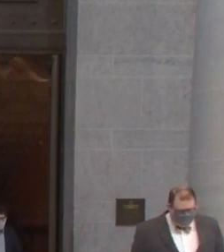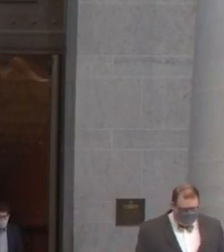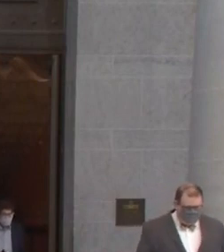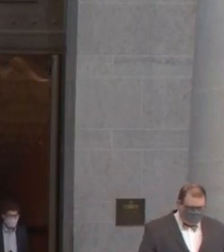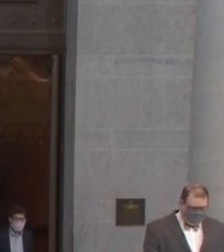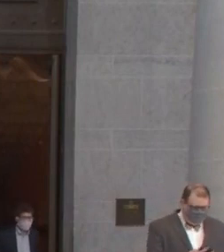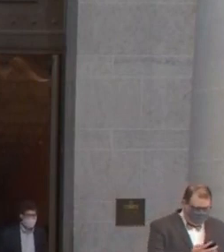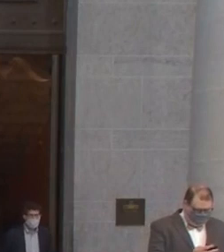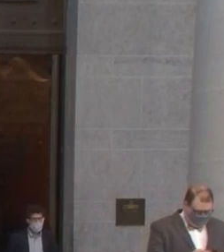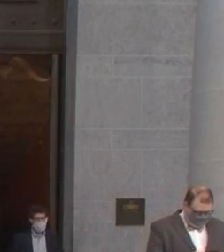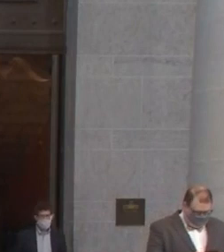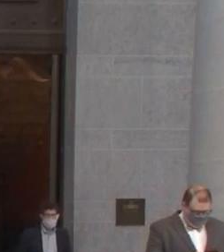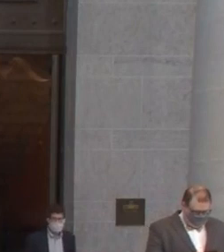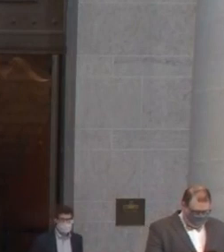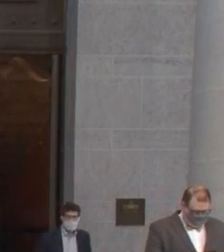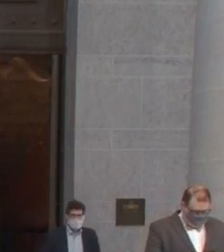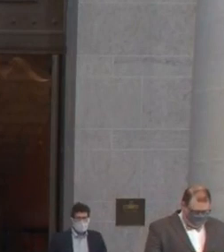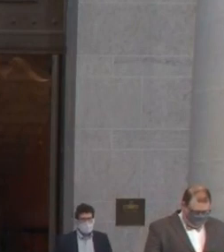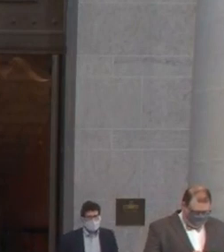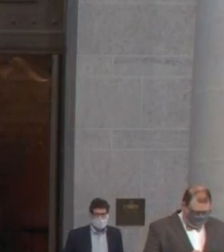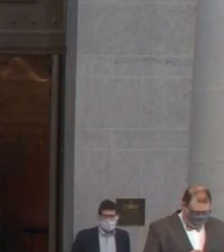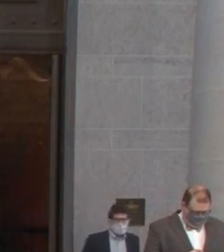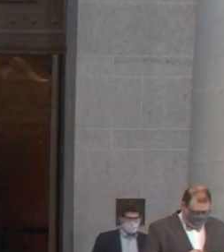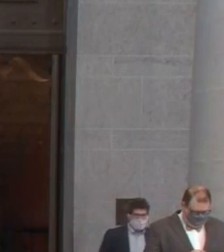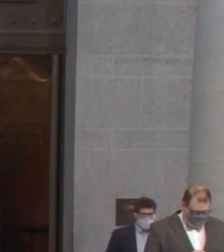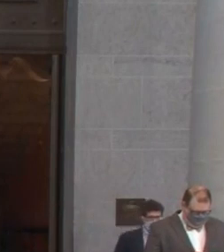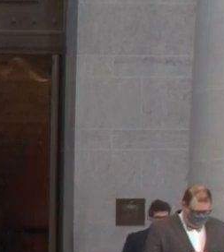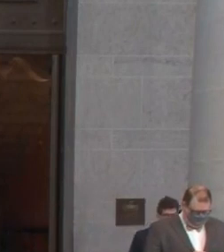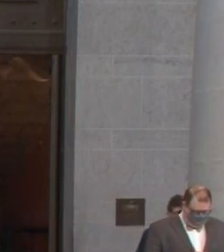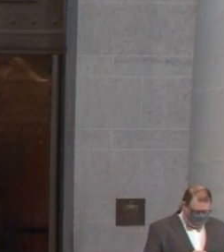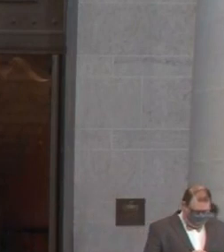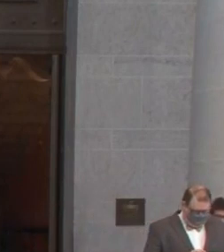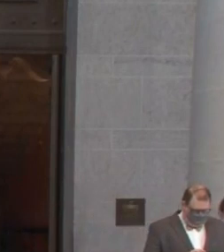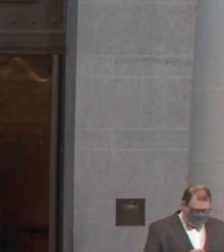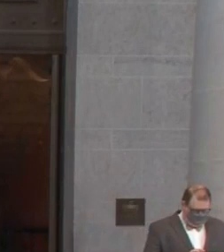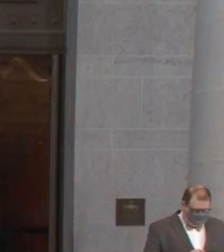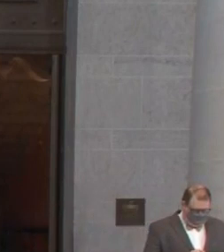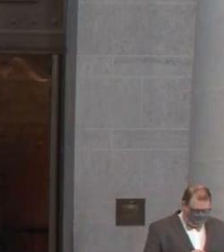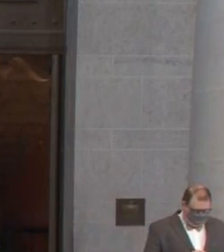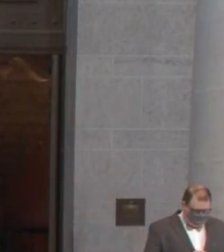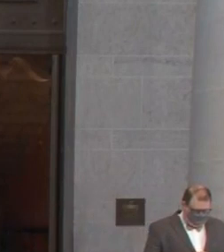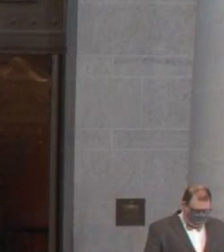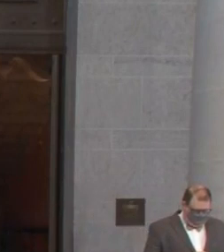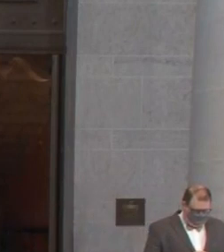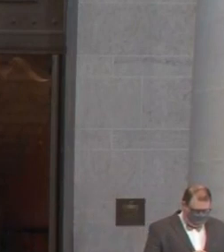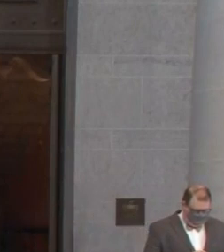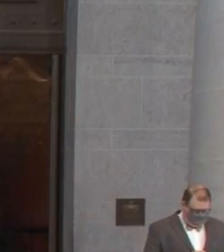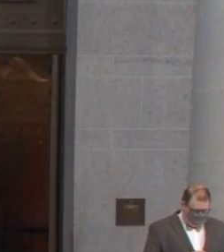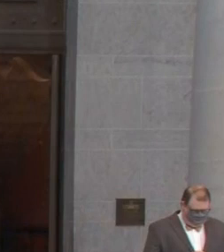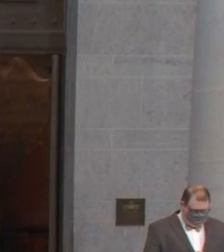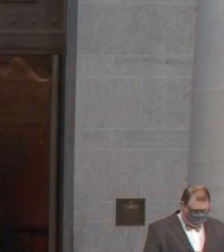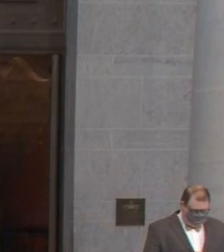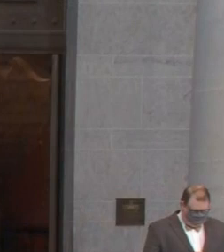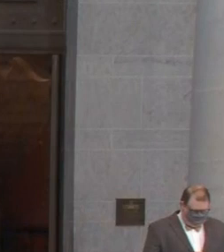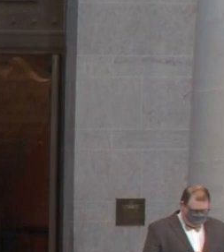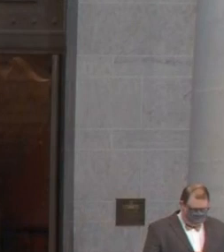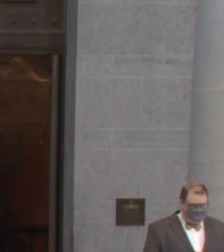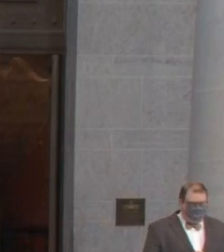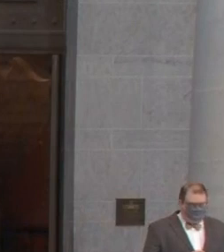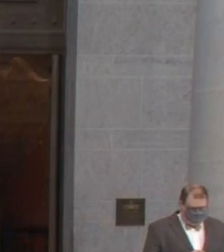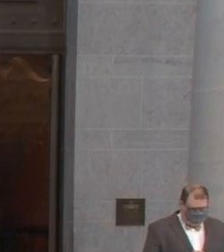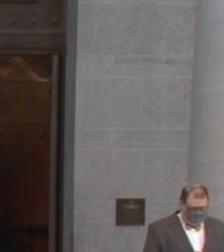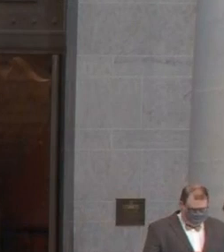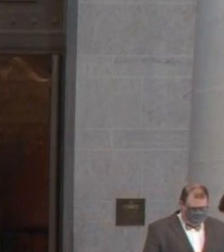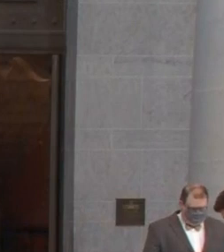the coronavirus. But Dr. Amy Acton said it best. She said, for the next couple of weeks, it's going to be hard. We're going to have some bad news here in